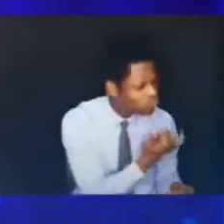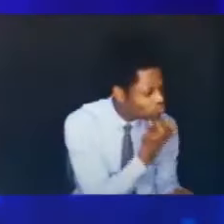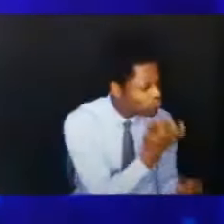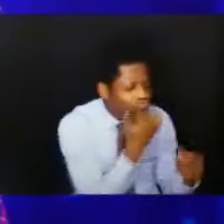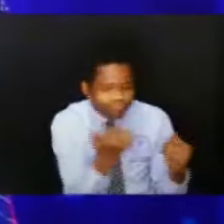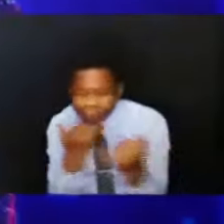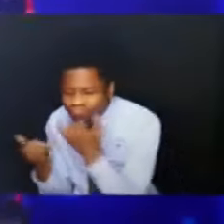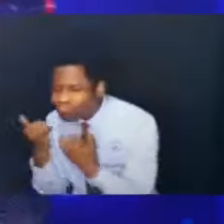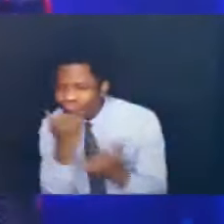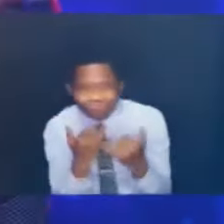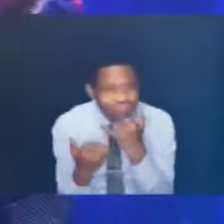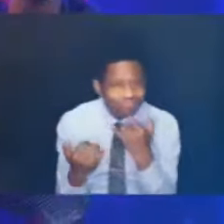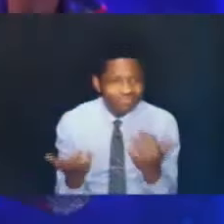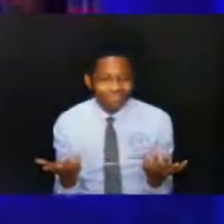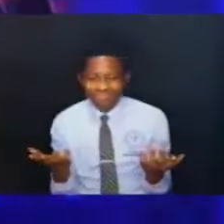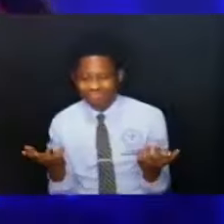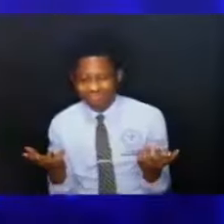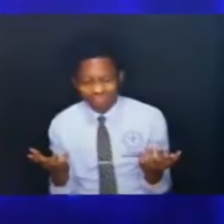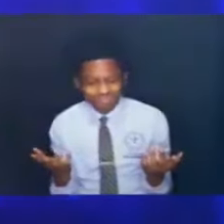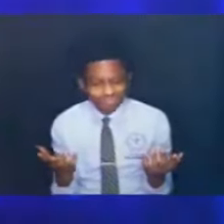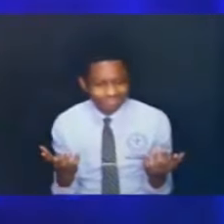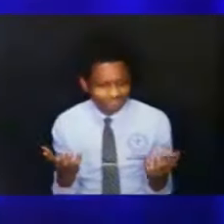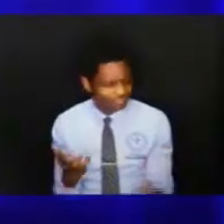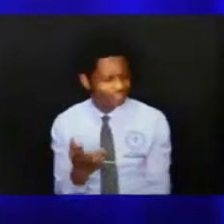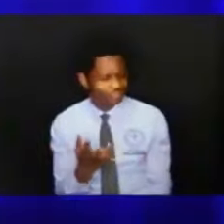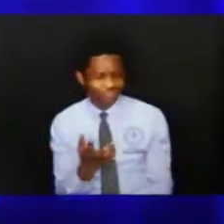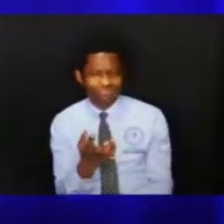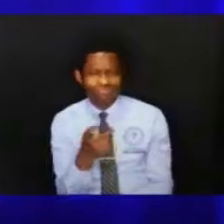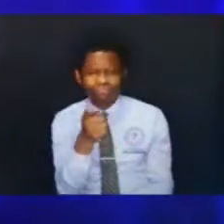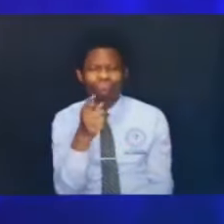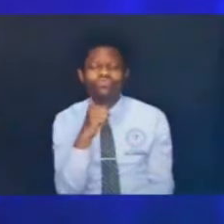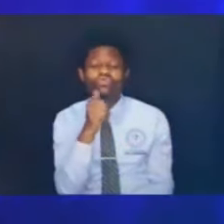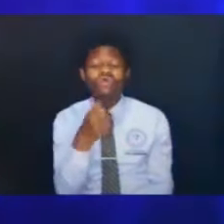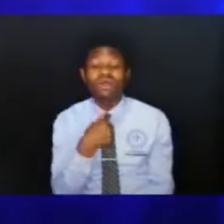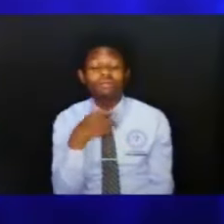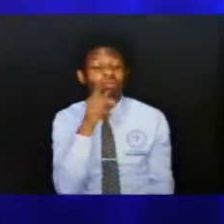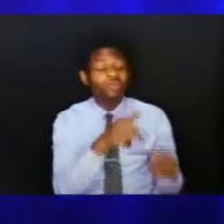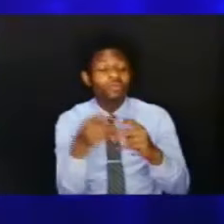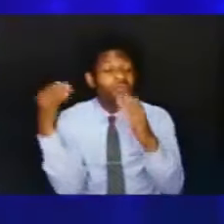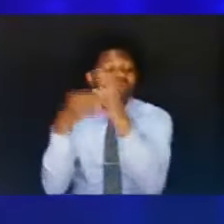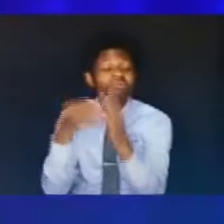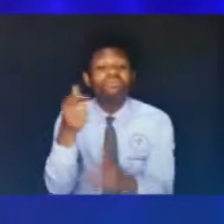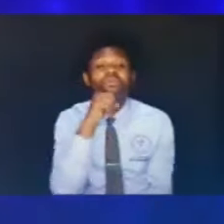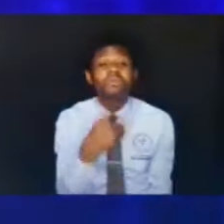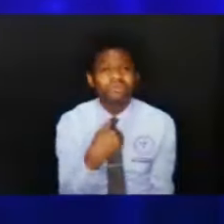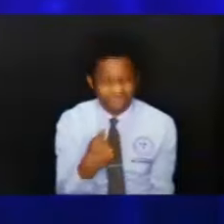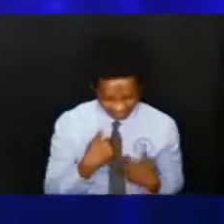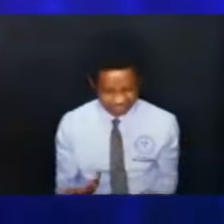How many of us here don't have somebody holding a grudge against you? Mu wan eno owa ha obi eni e homi na